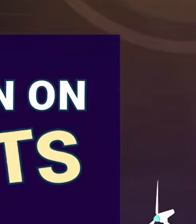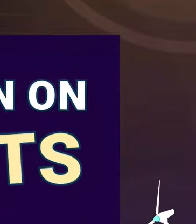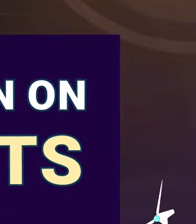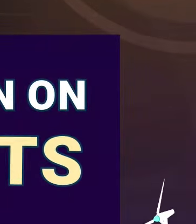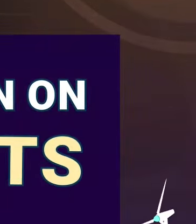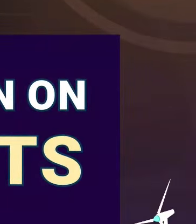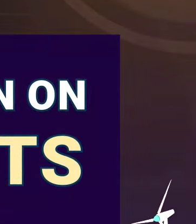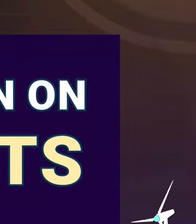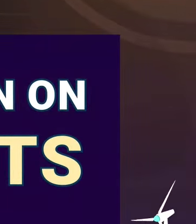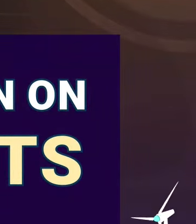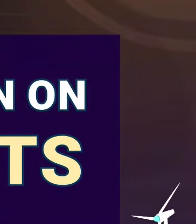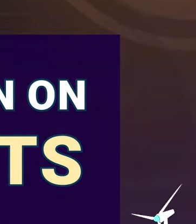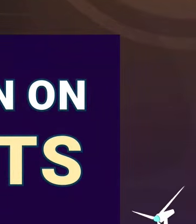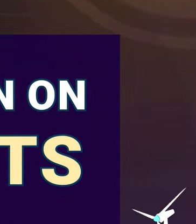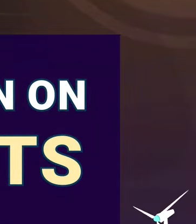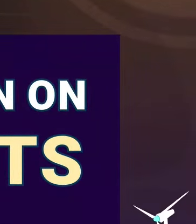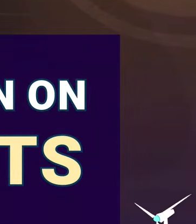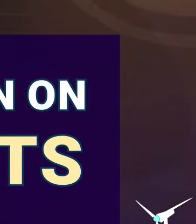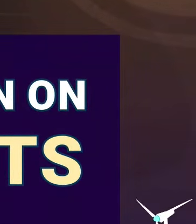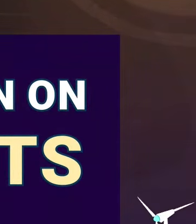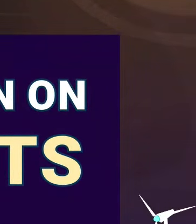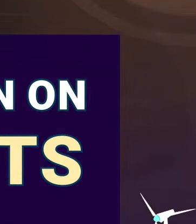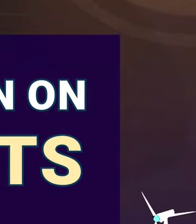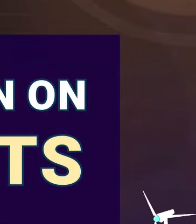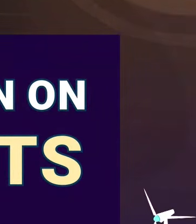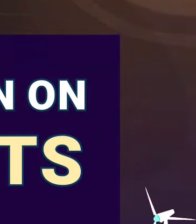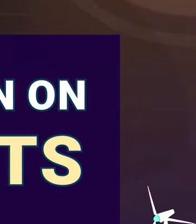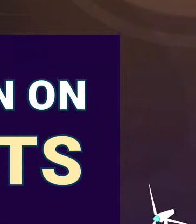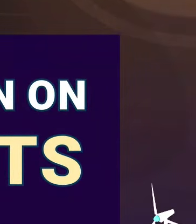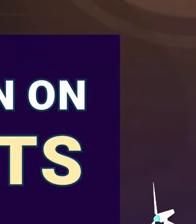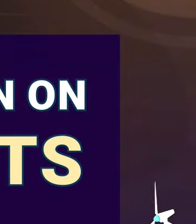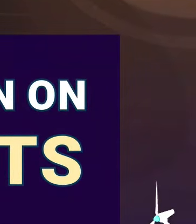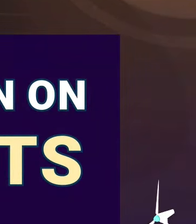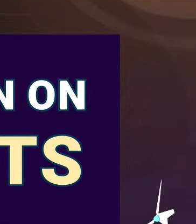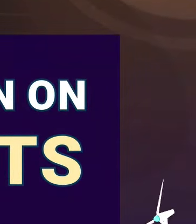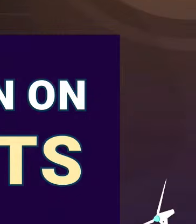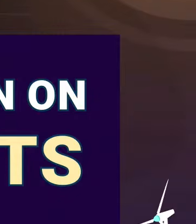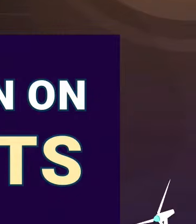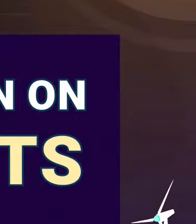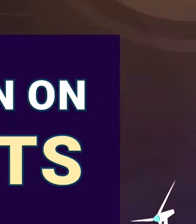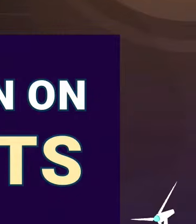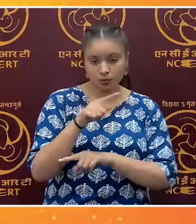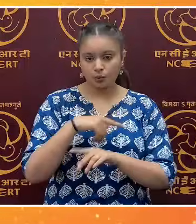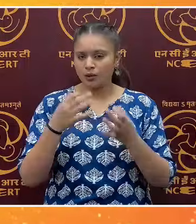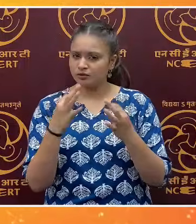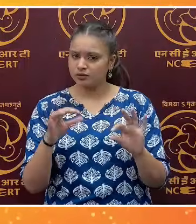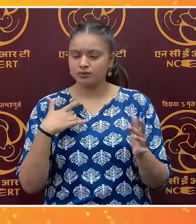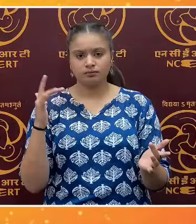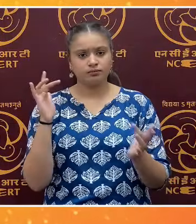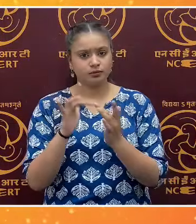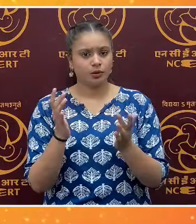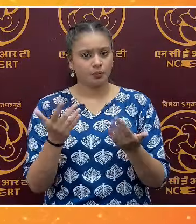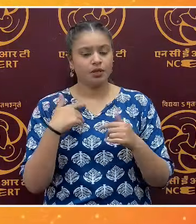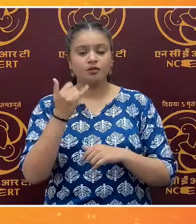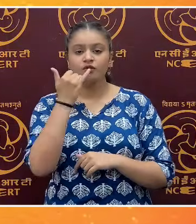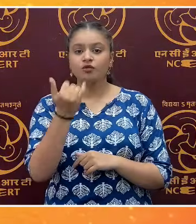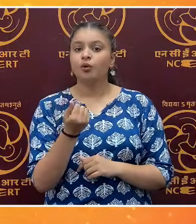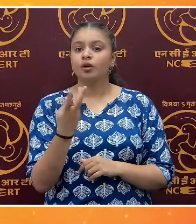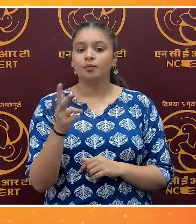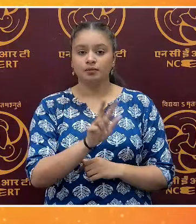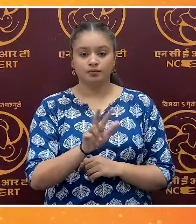will be having a simulation on this topic. If you have questions, please feel free to get in touch with us. Our phone number